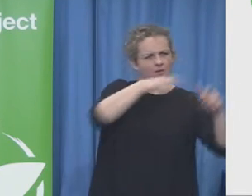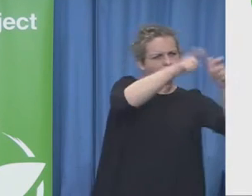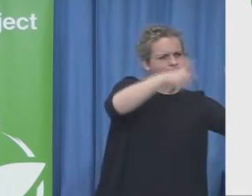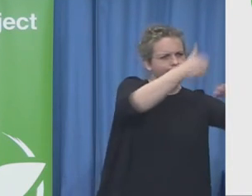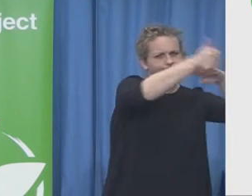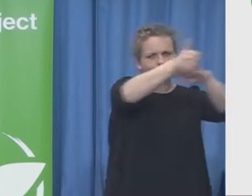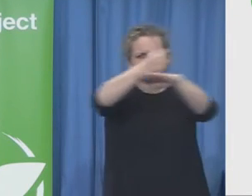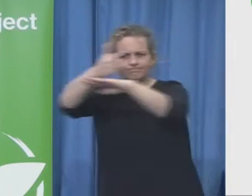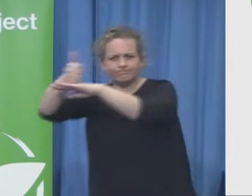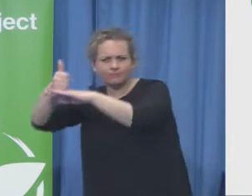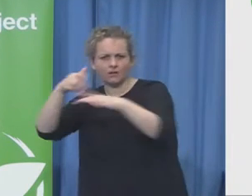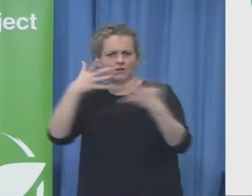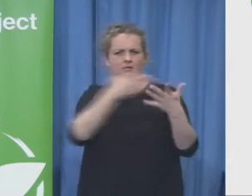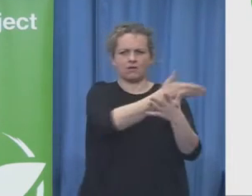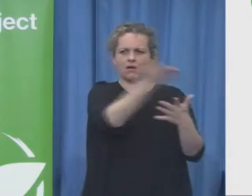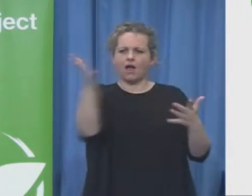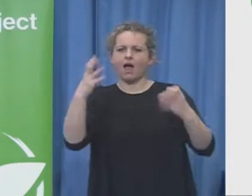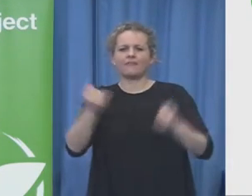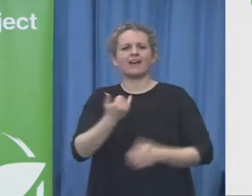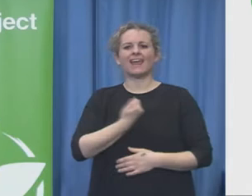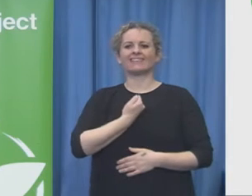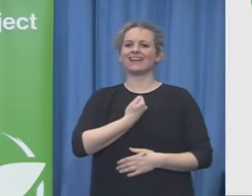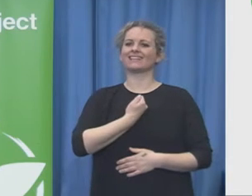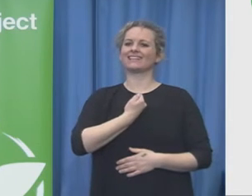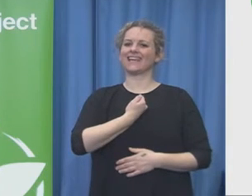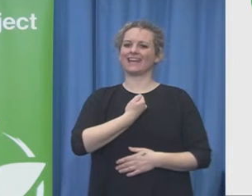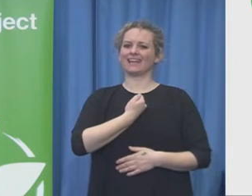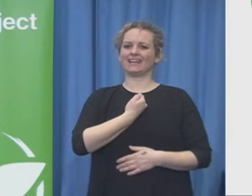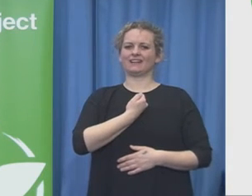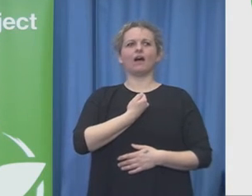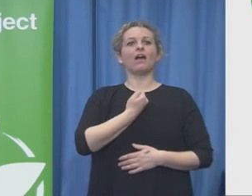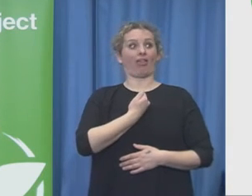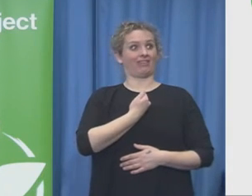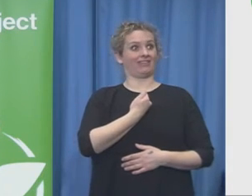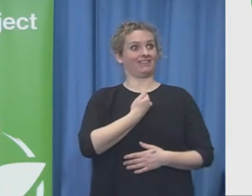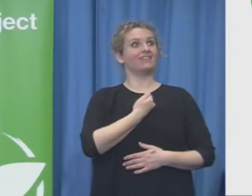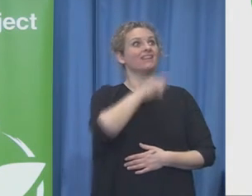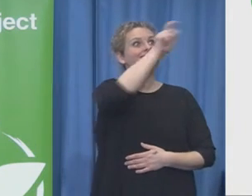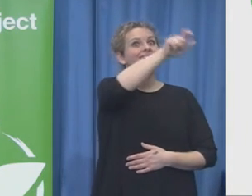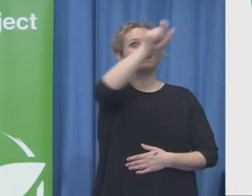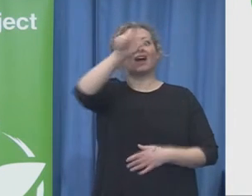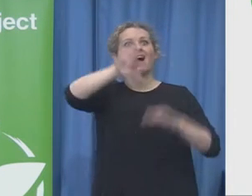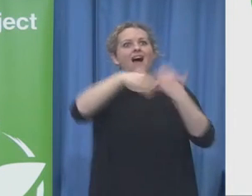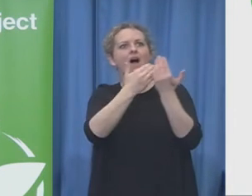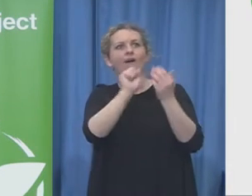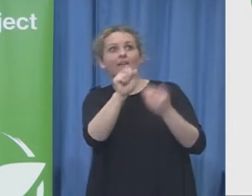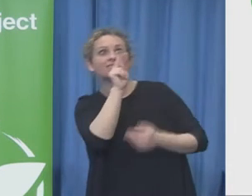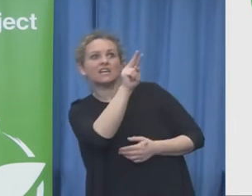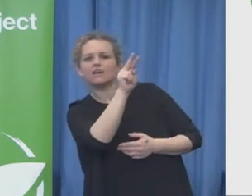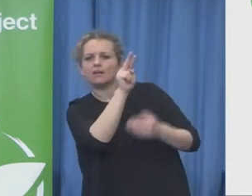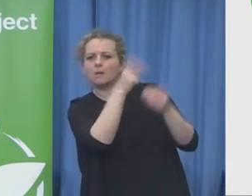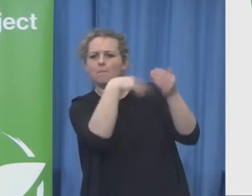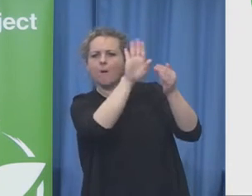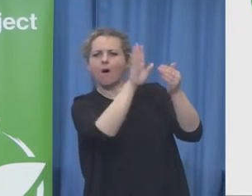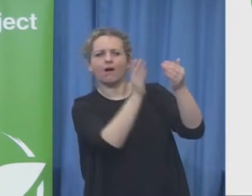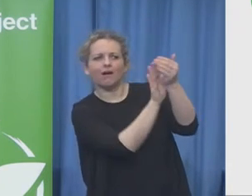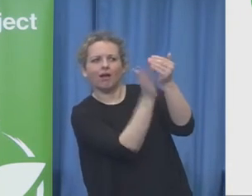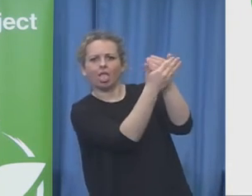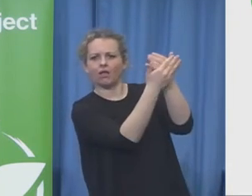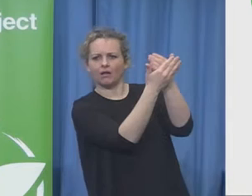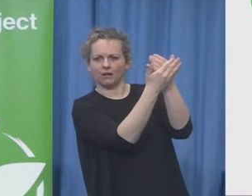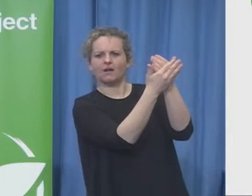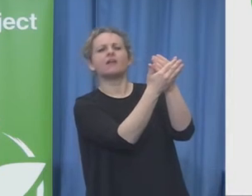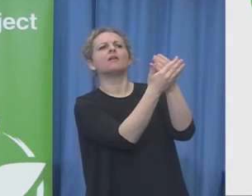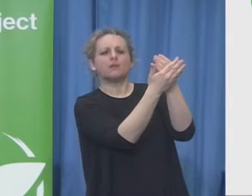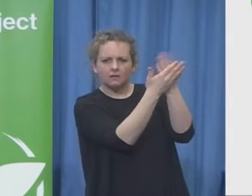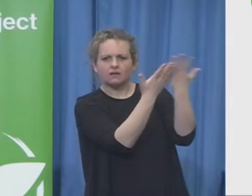great challenge. Also things about relationship, how they relate to themselves in this world, how